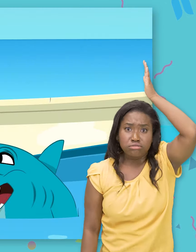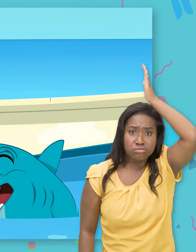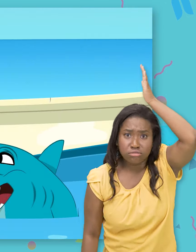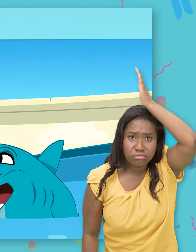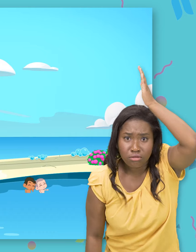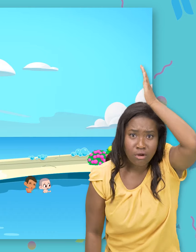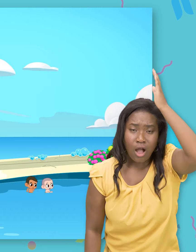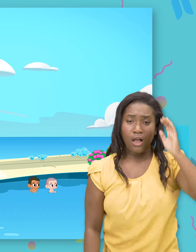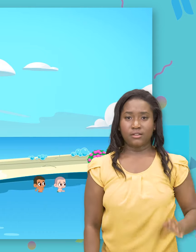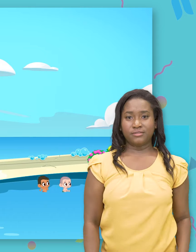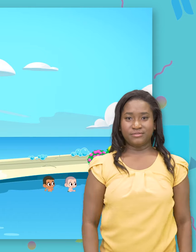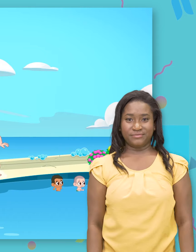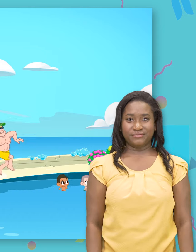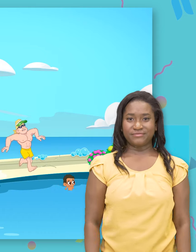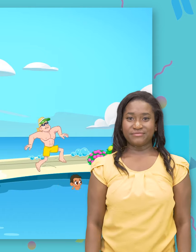Ah, a shark! Ah.